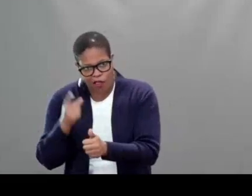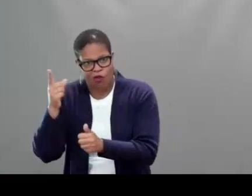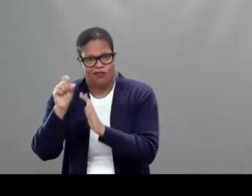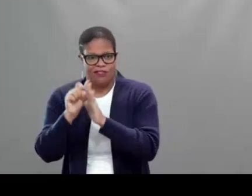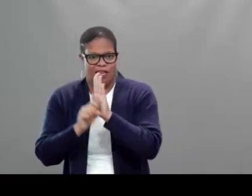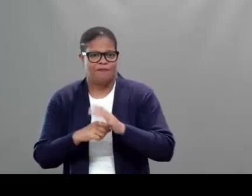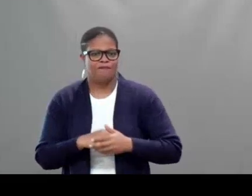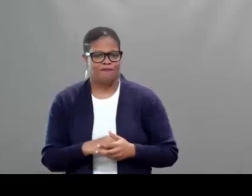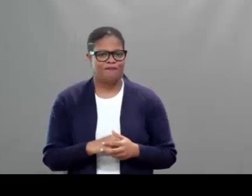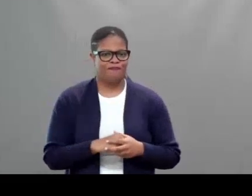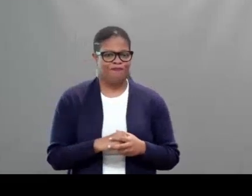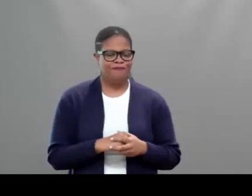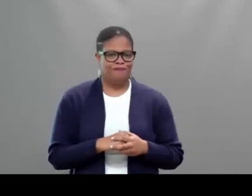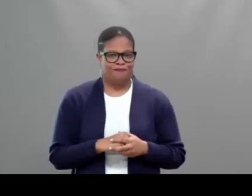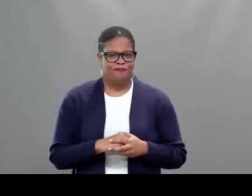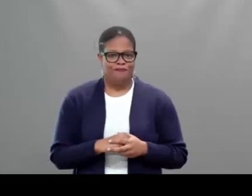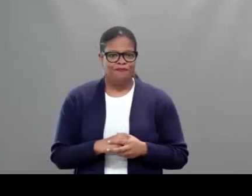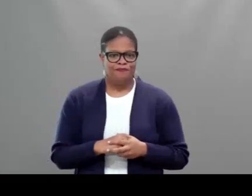meet.